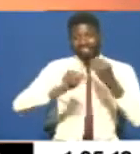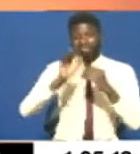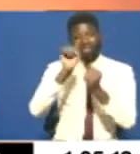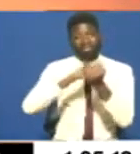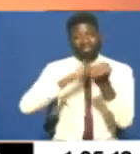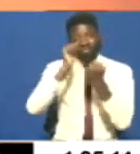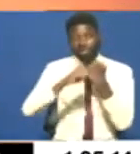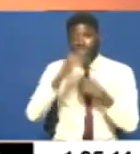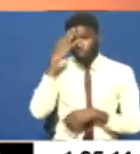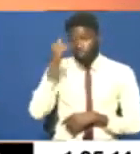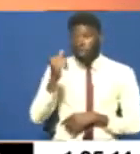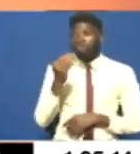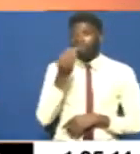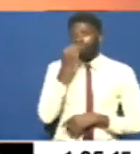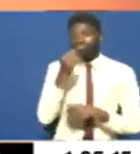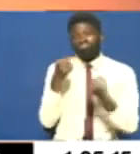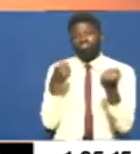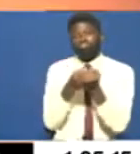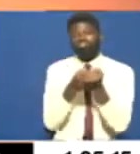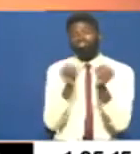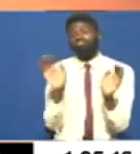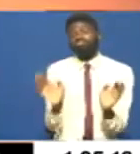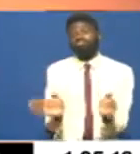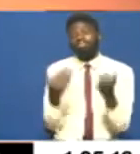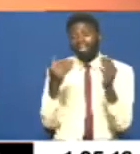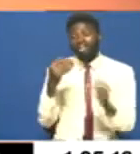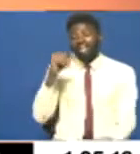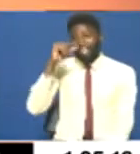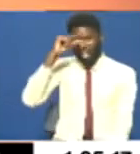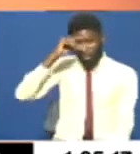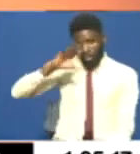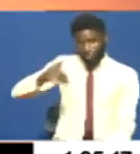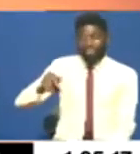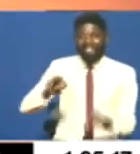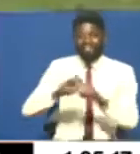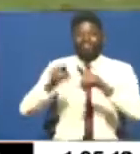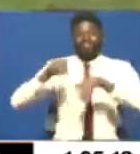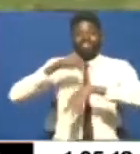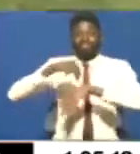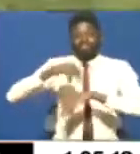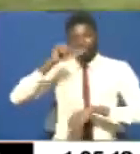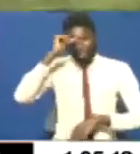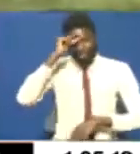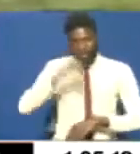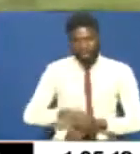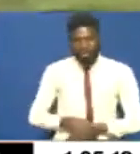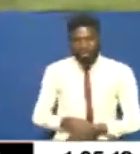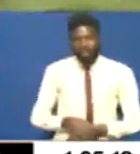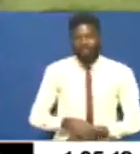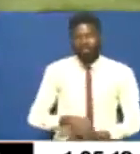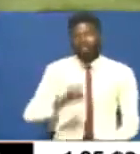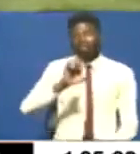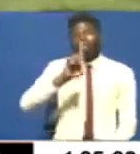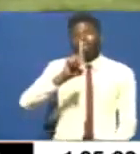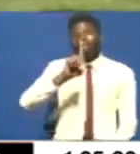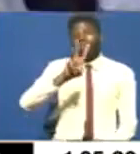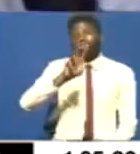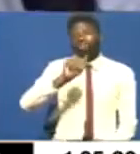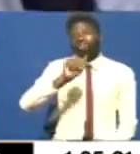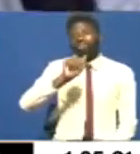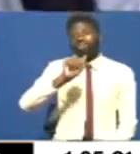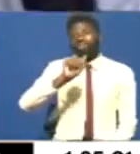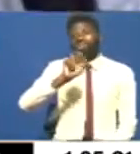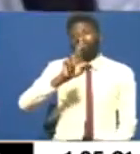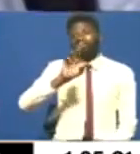given by both county and national government. Dr. Edward Oku noted that despite the area having